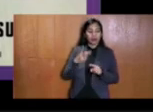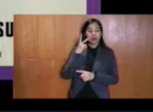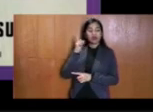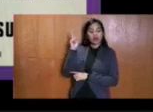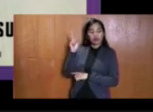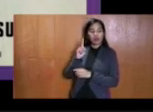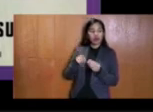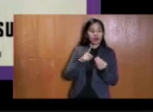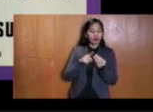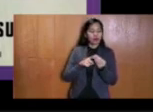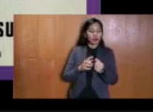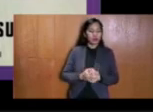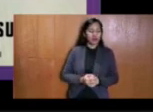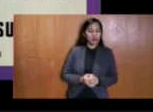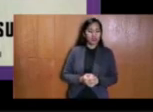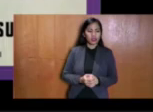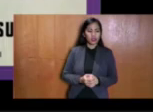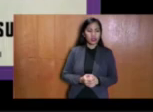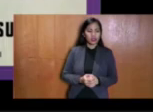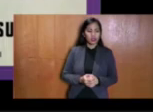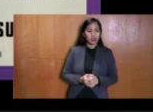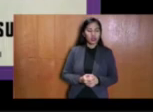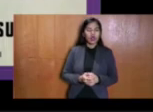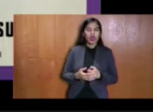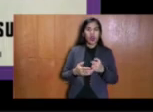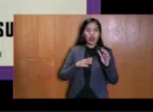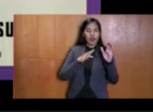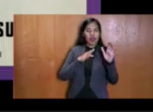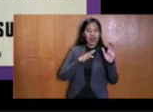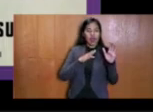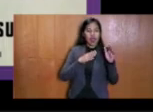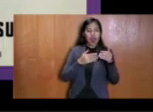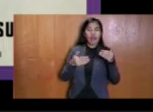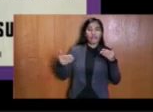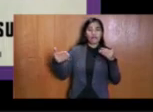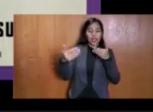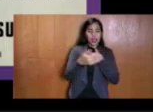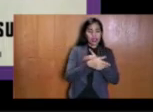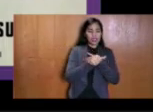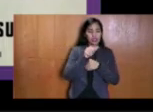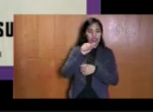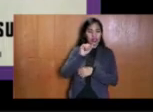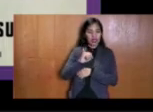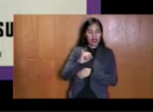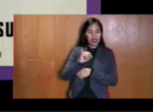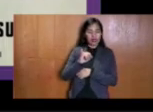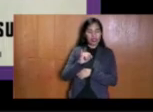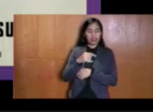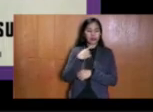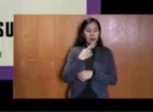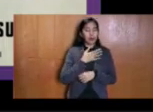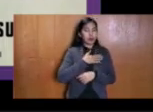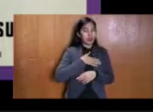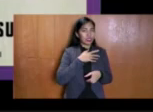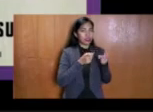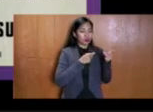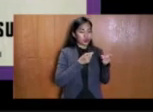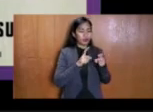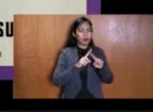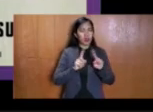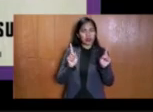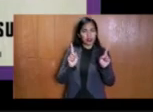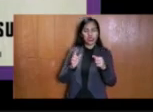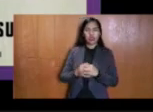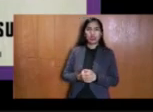about AI containment. The advanced developers of AI would say, please regulate us. But then the message heard